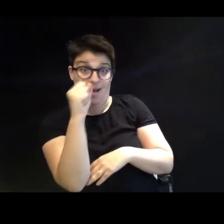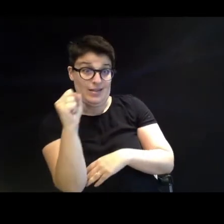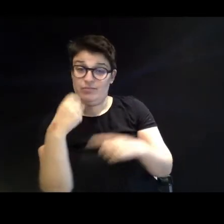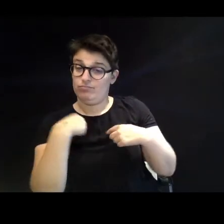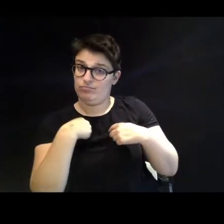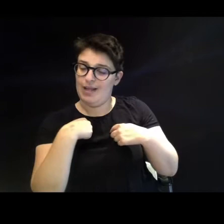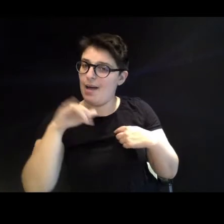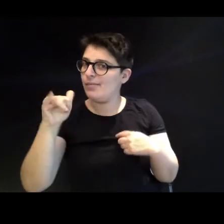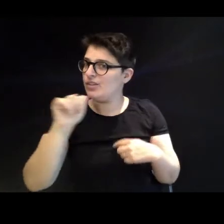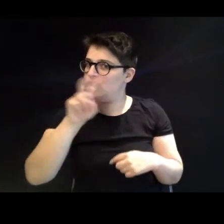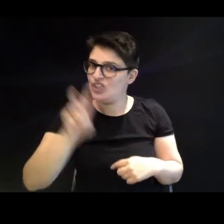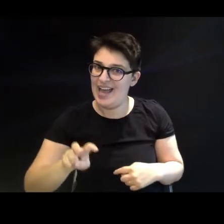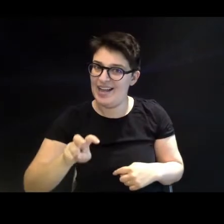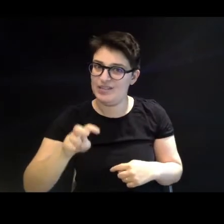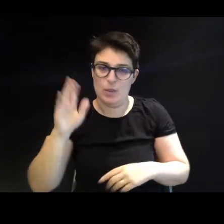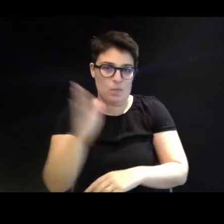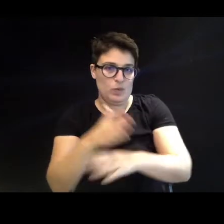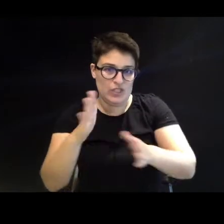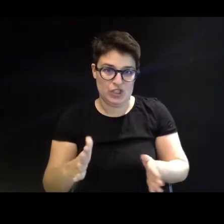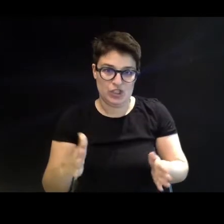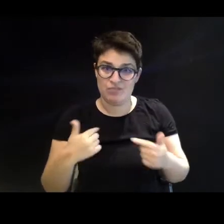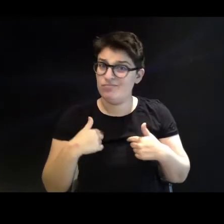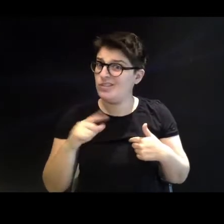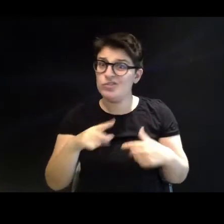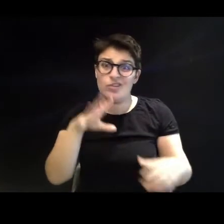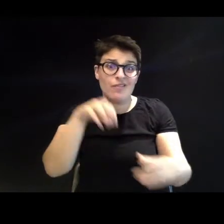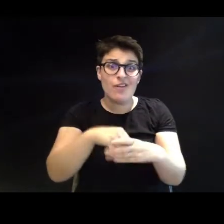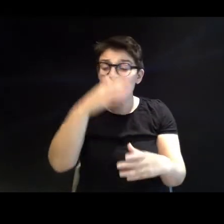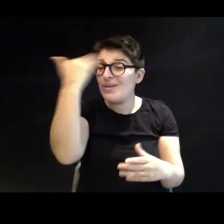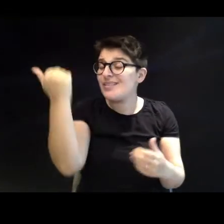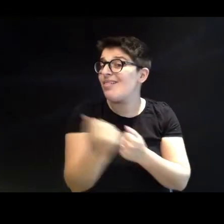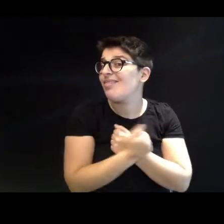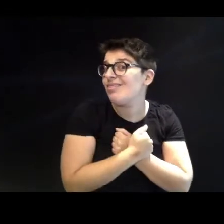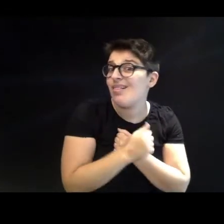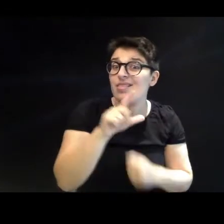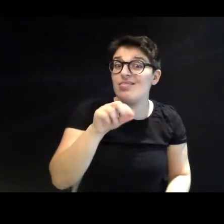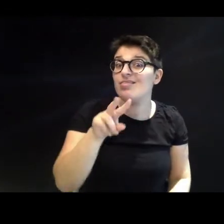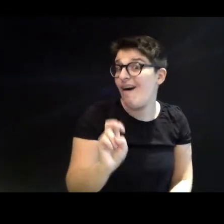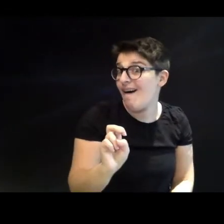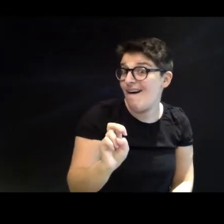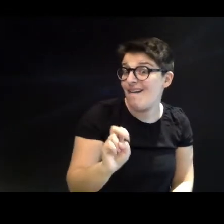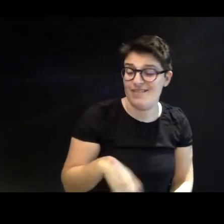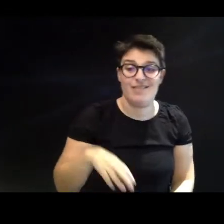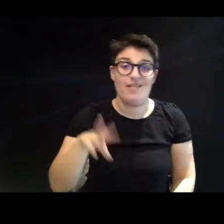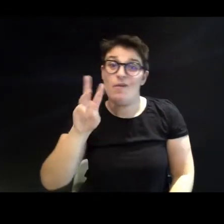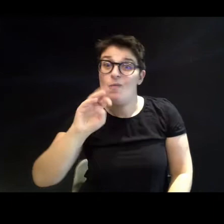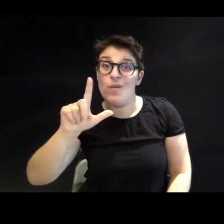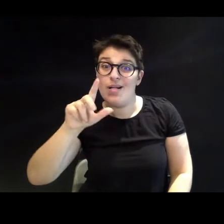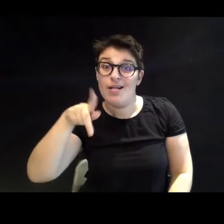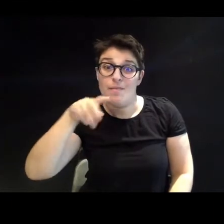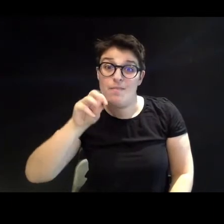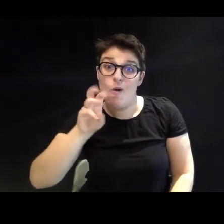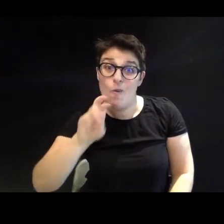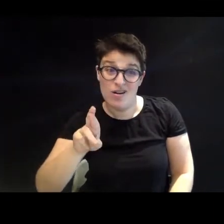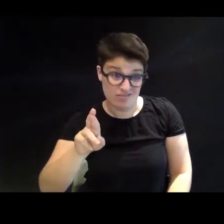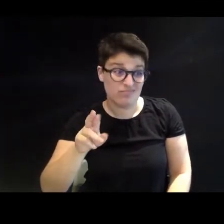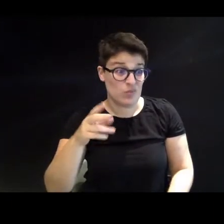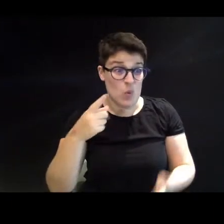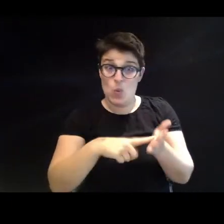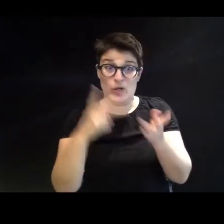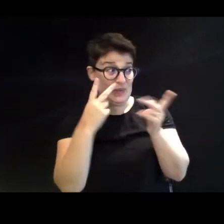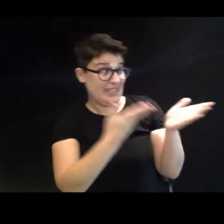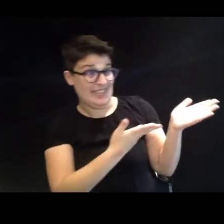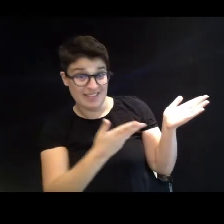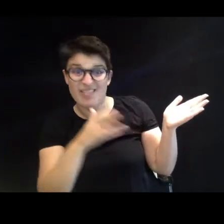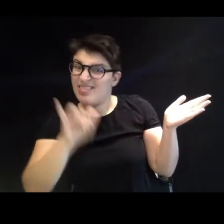pure willpower and love. So what you see is what love can do. Love is a powerful force.